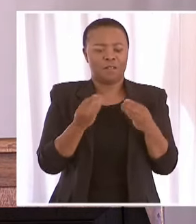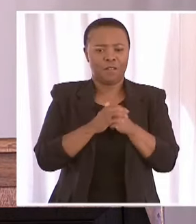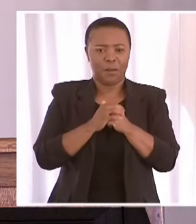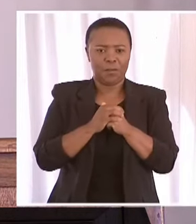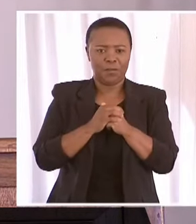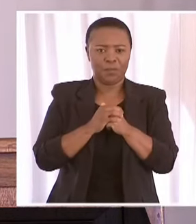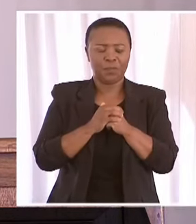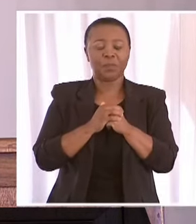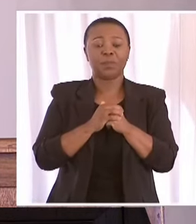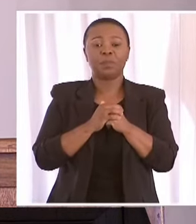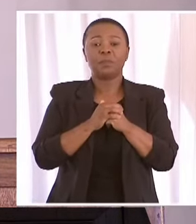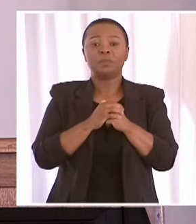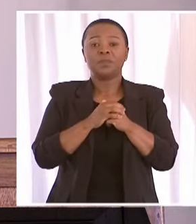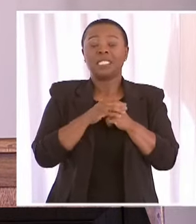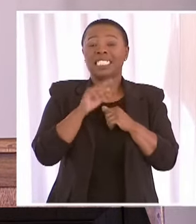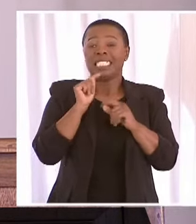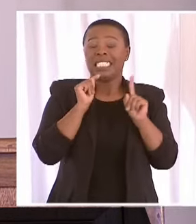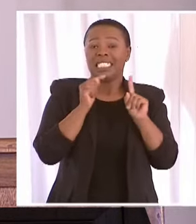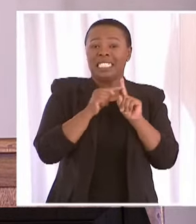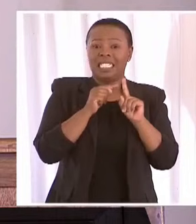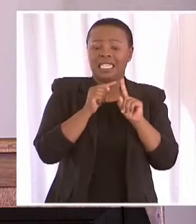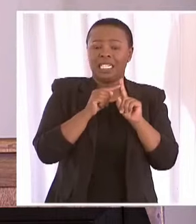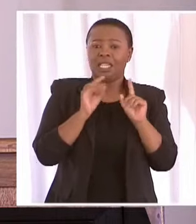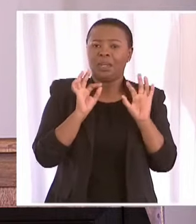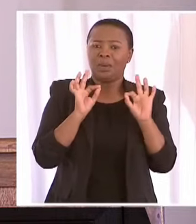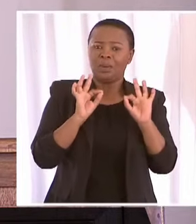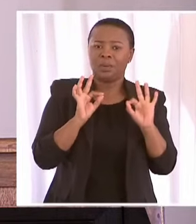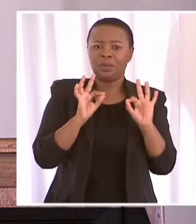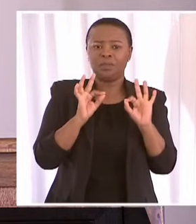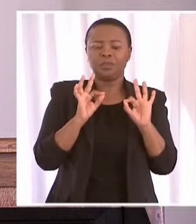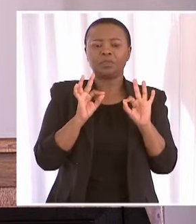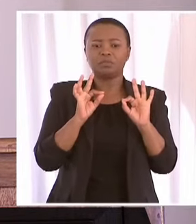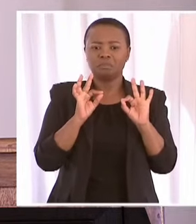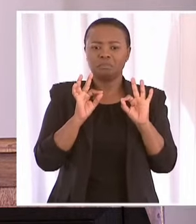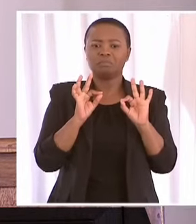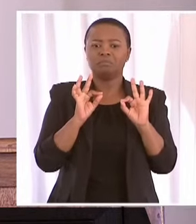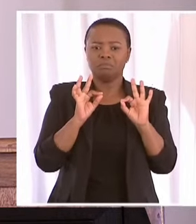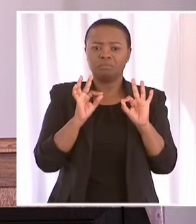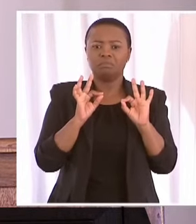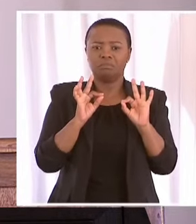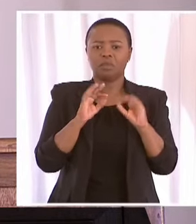He was particularly meticulous in the gathering,